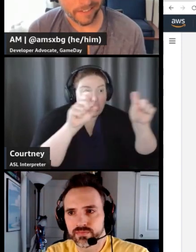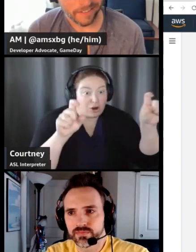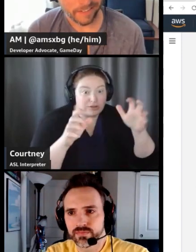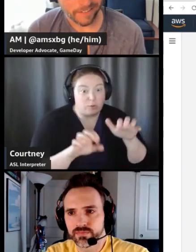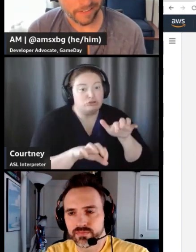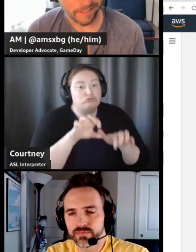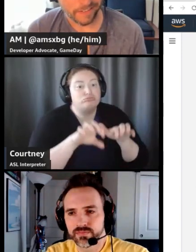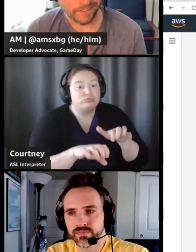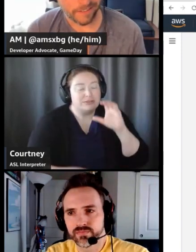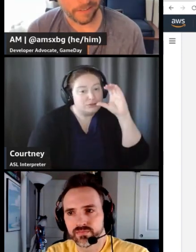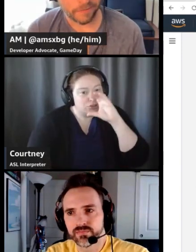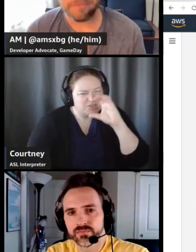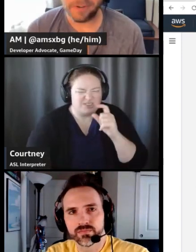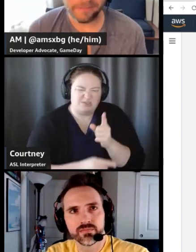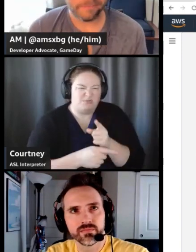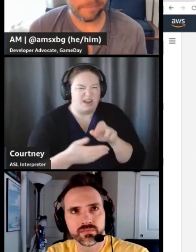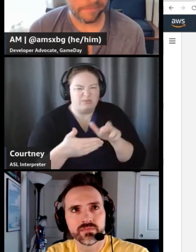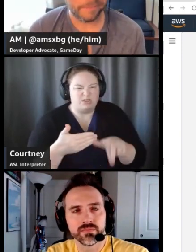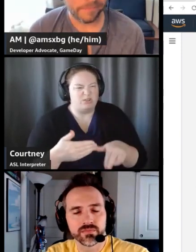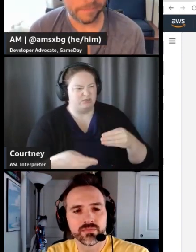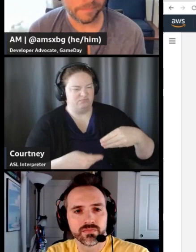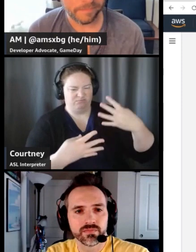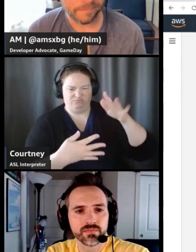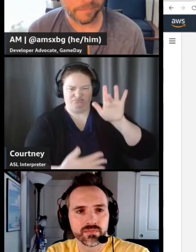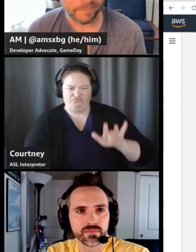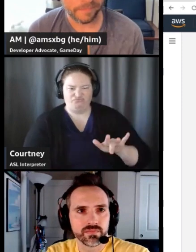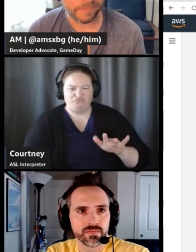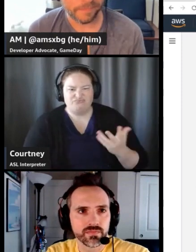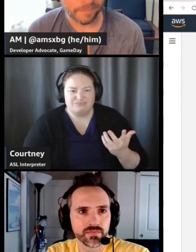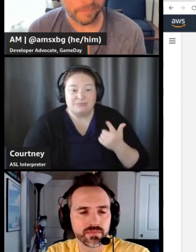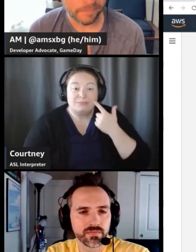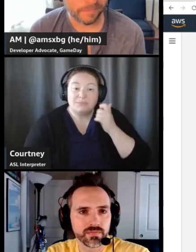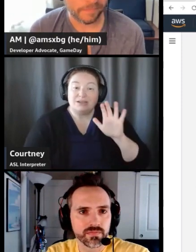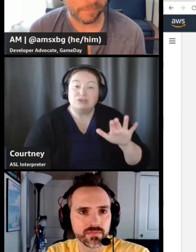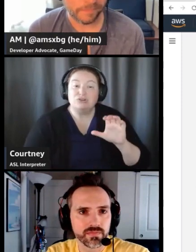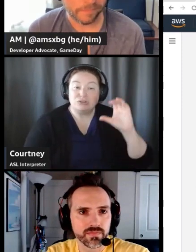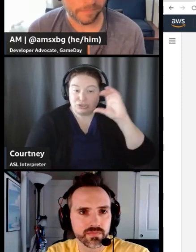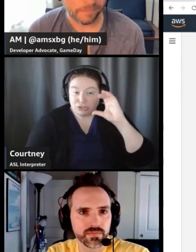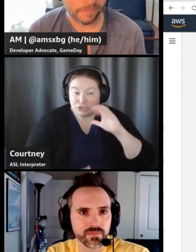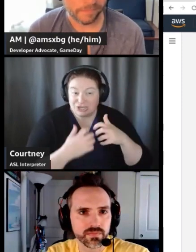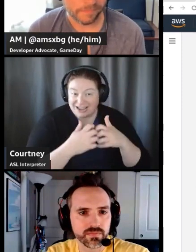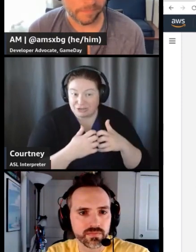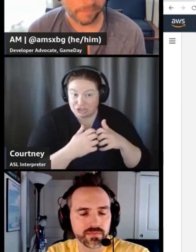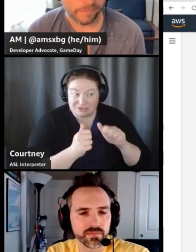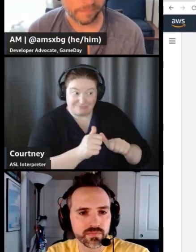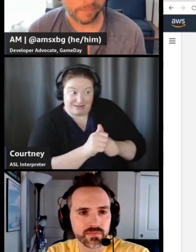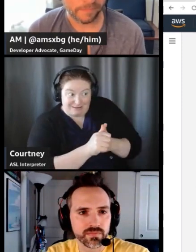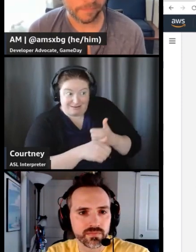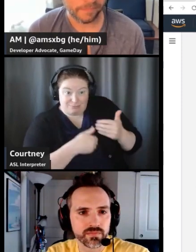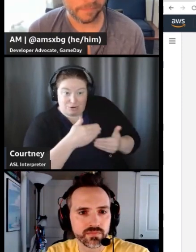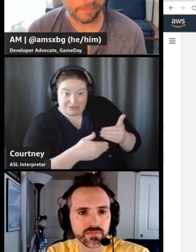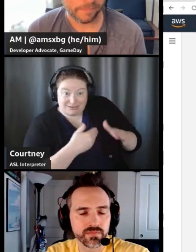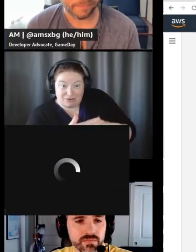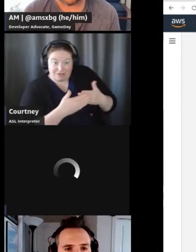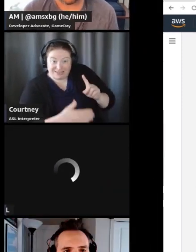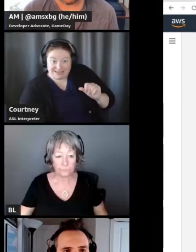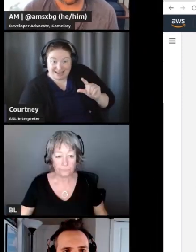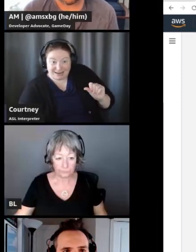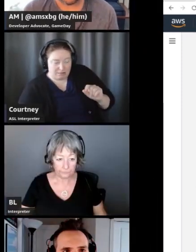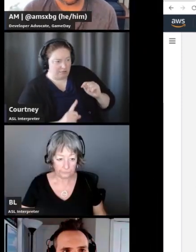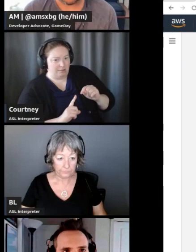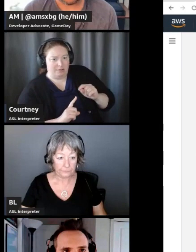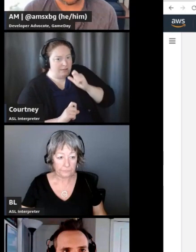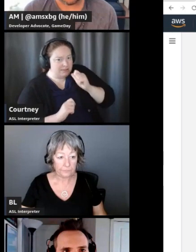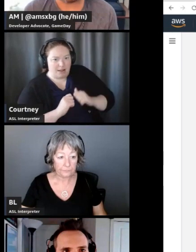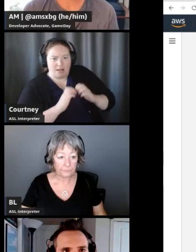the right results are not coming out, right? Because your search engine, which is behind the scenes processing the data, is not up